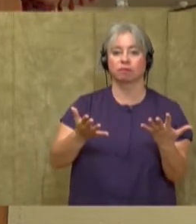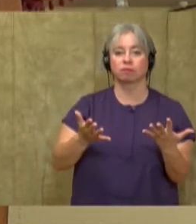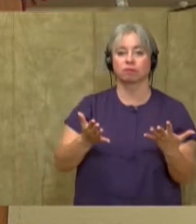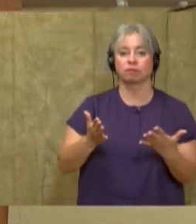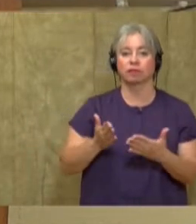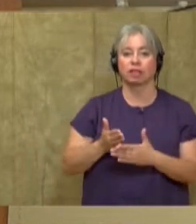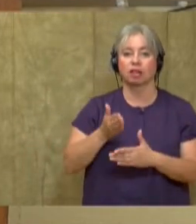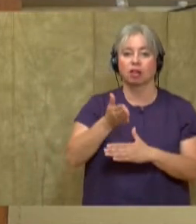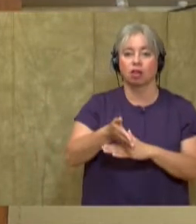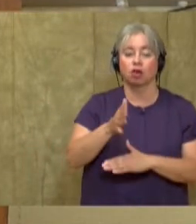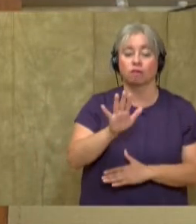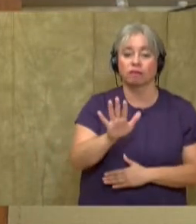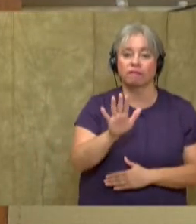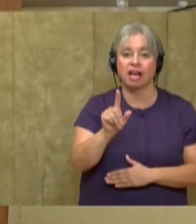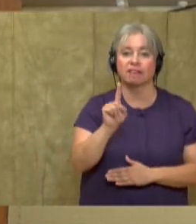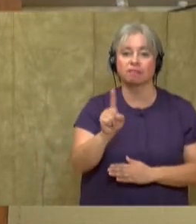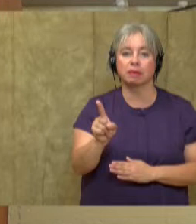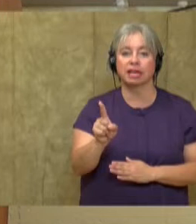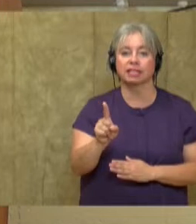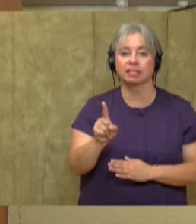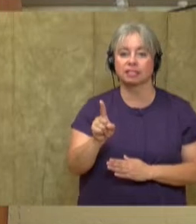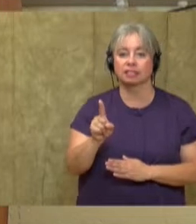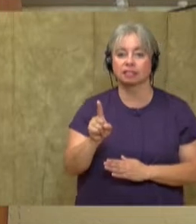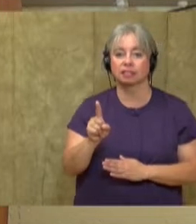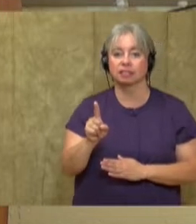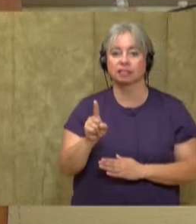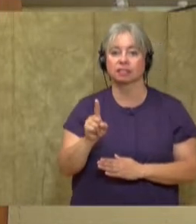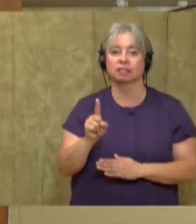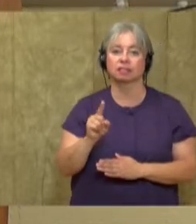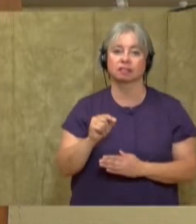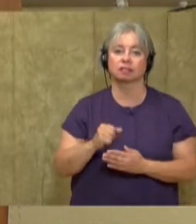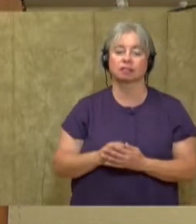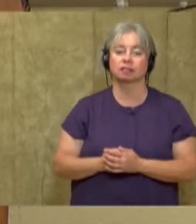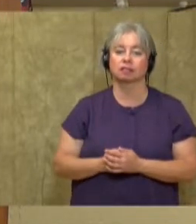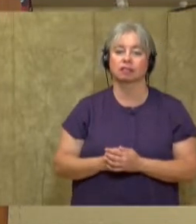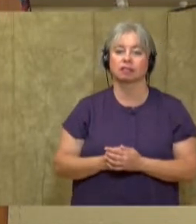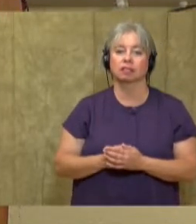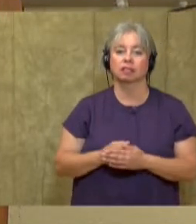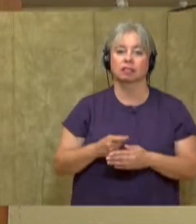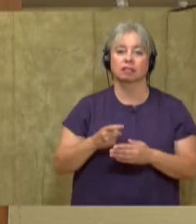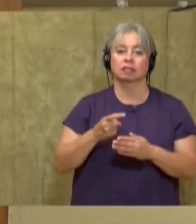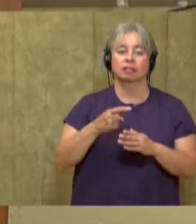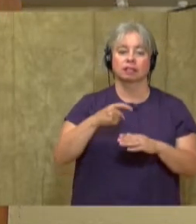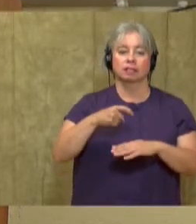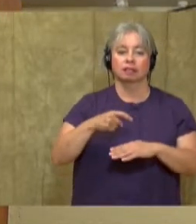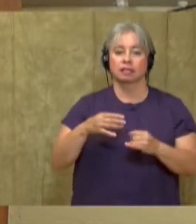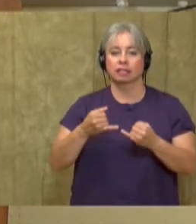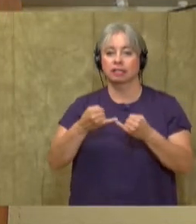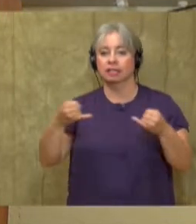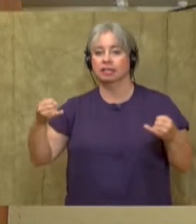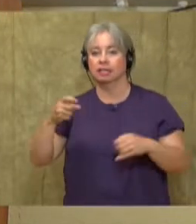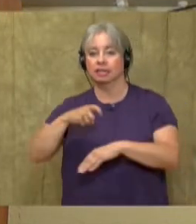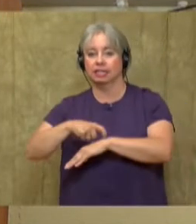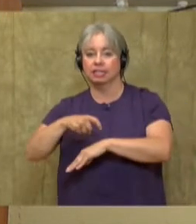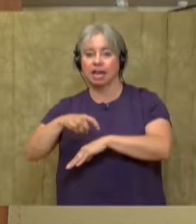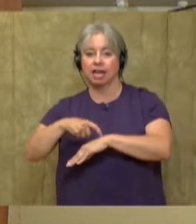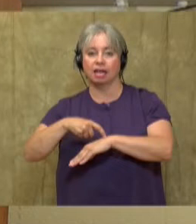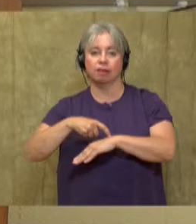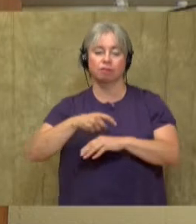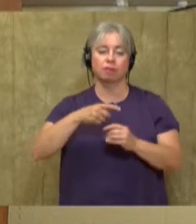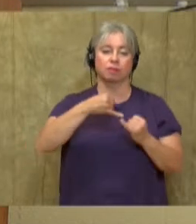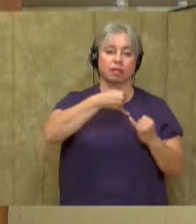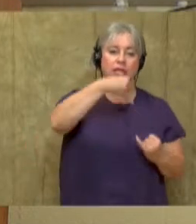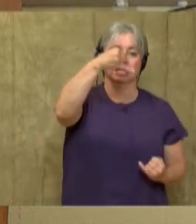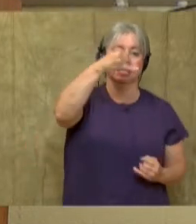minutes there's our time, our two data, bivariate data here, time and temperature. So over time, what